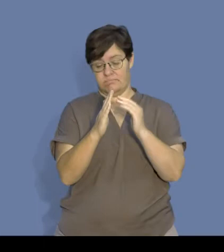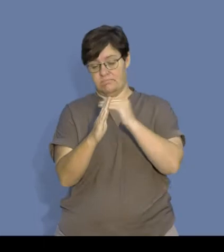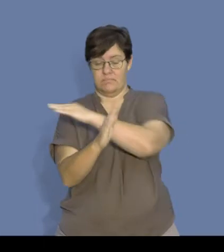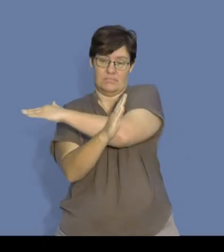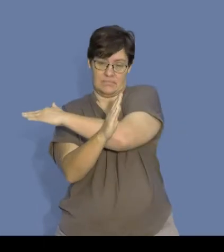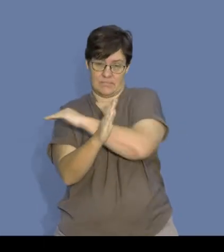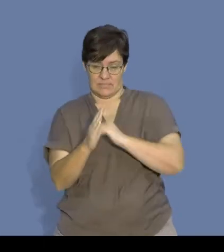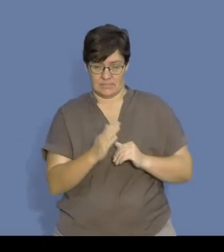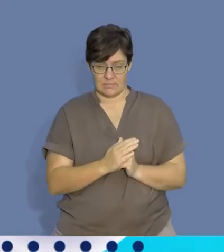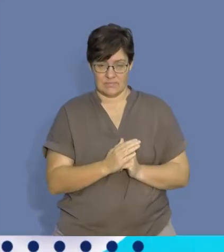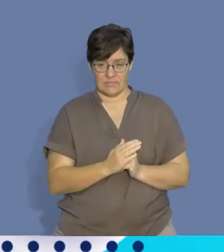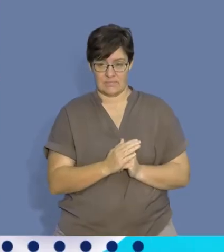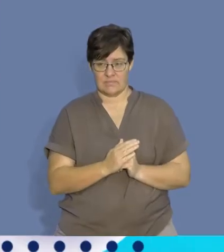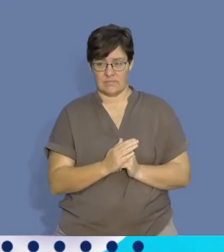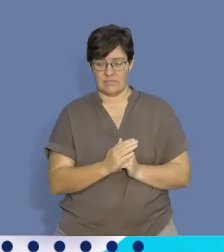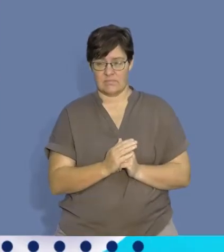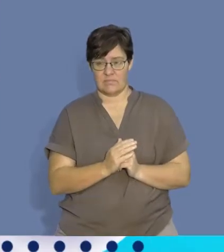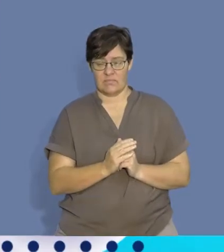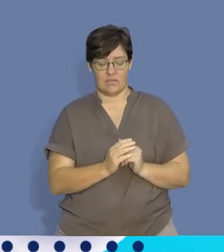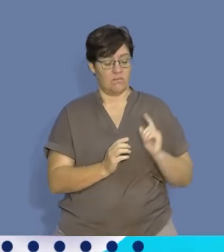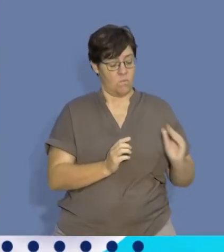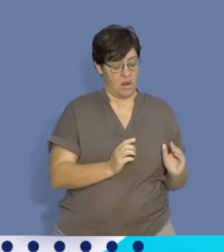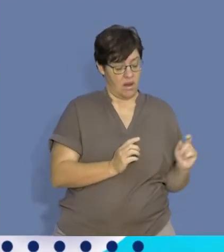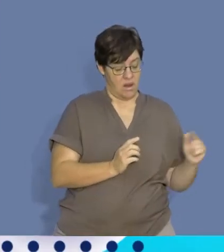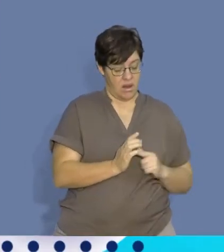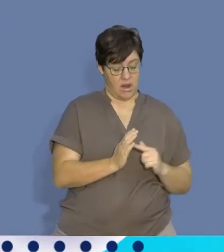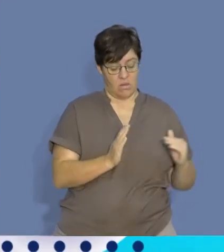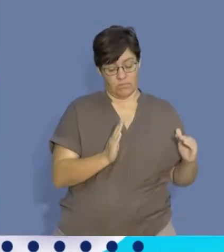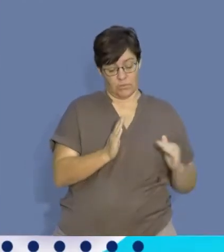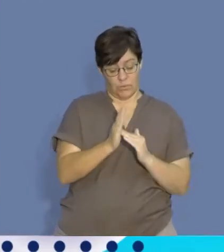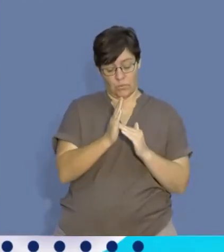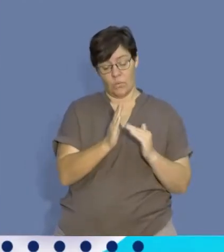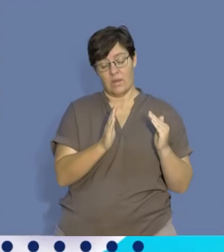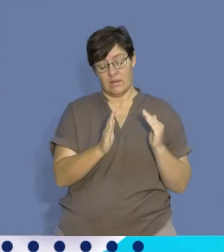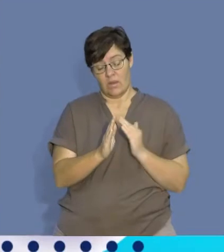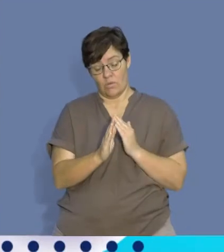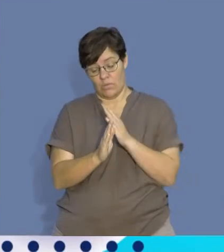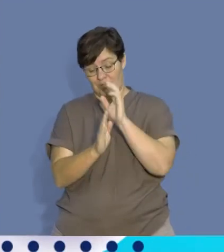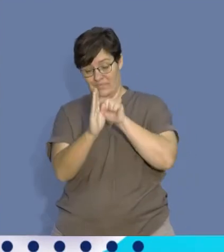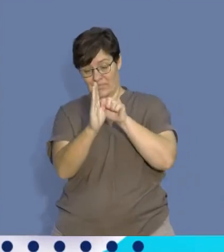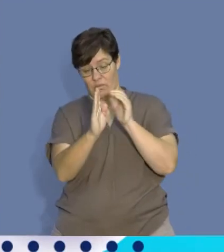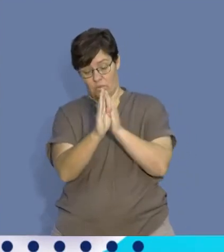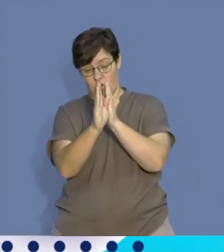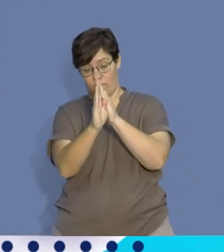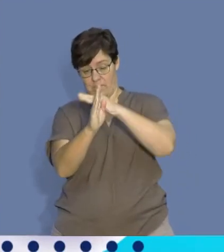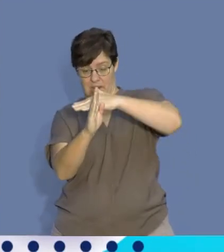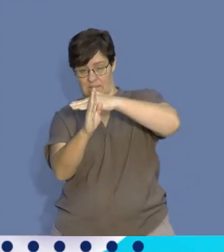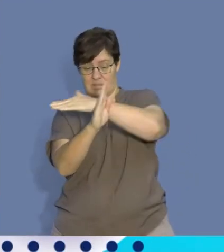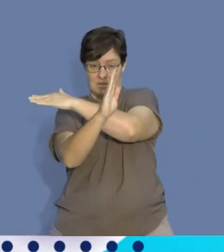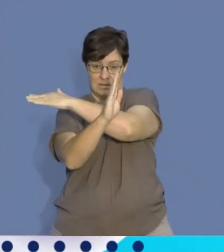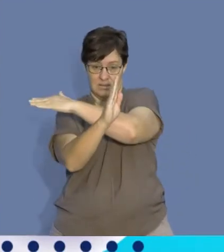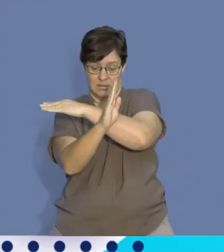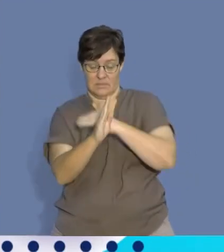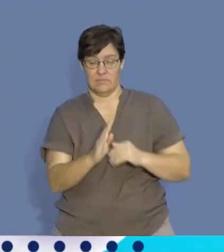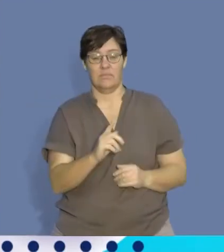wave is when the wave goes from one medium to another medium, and it bends as it goes through